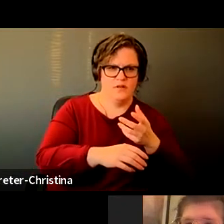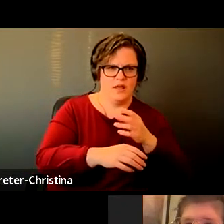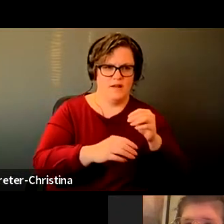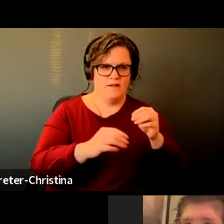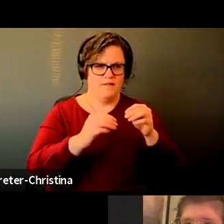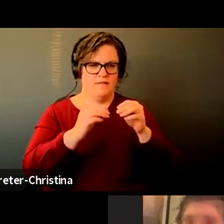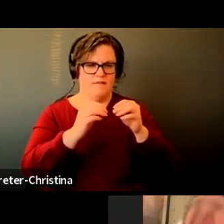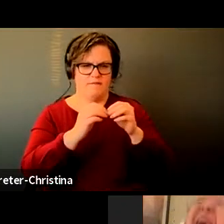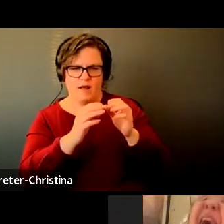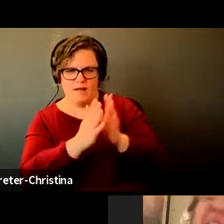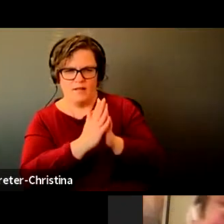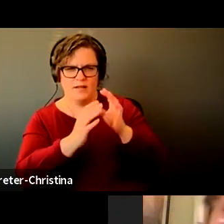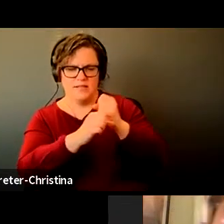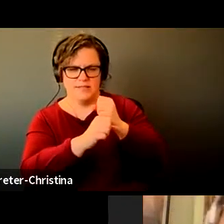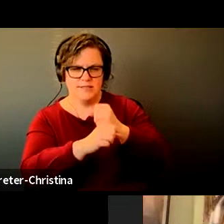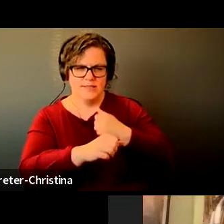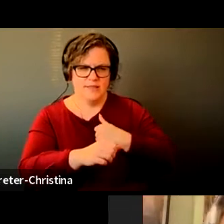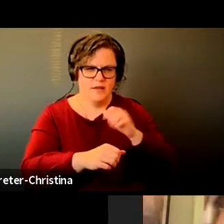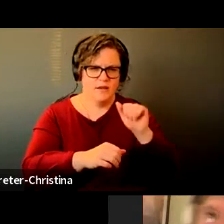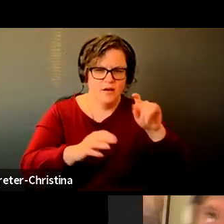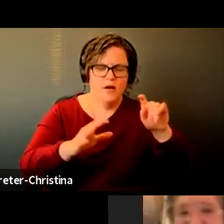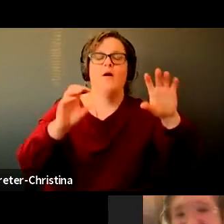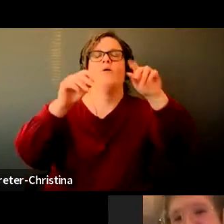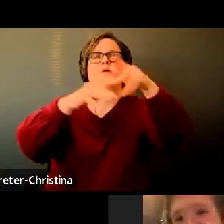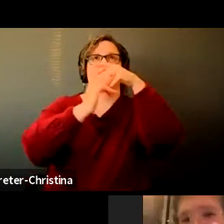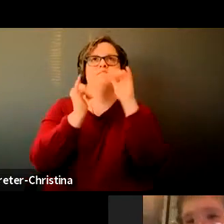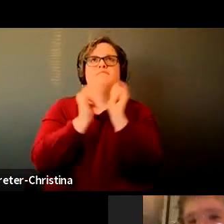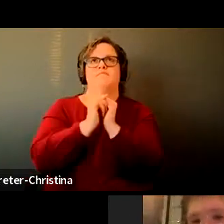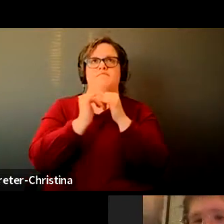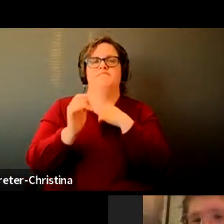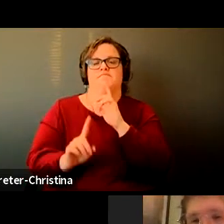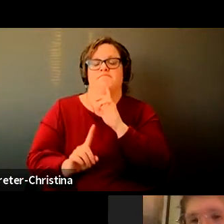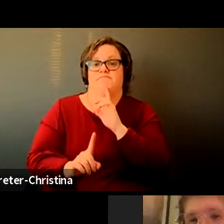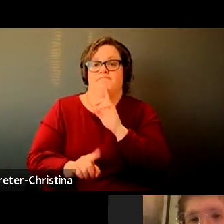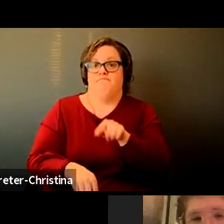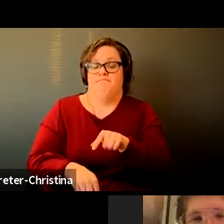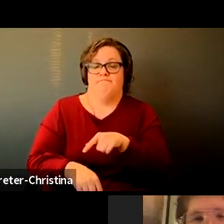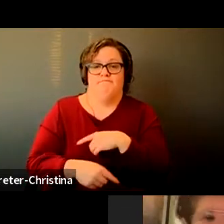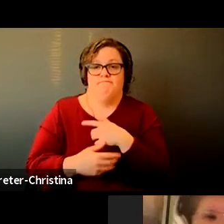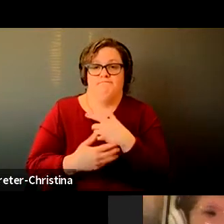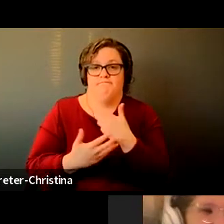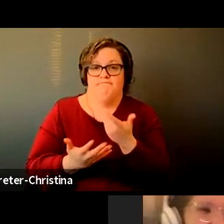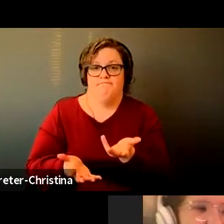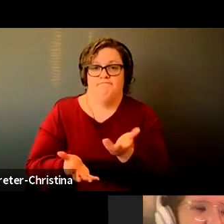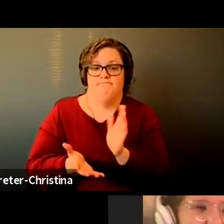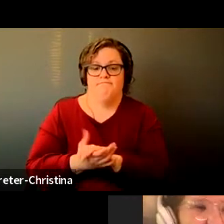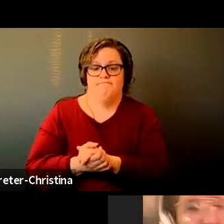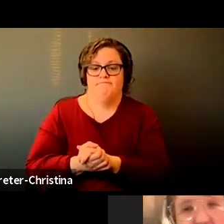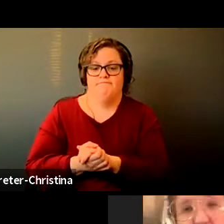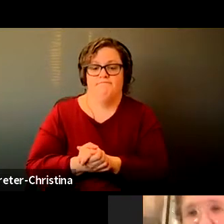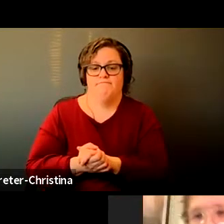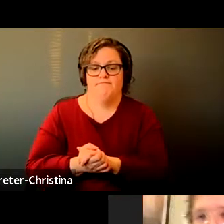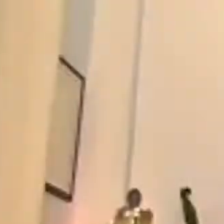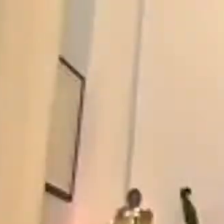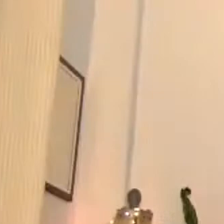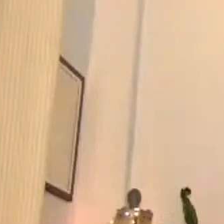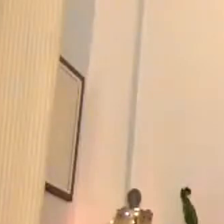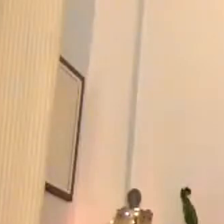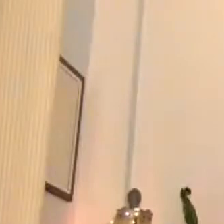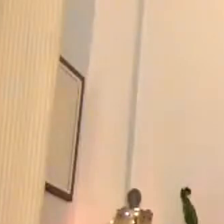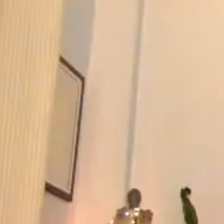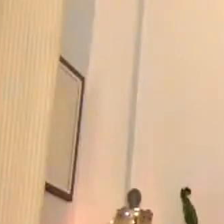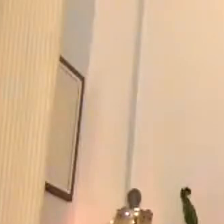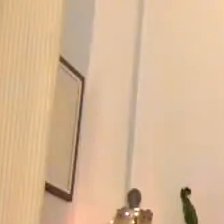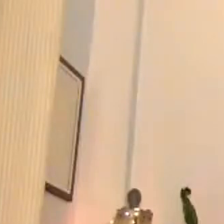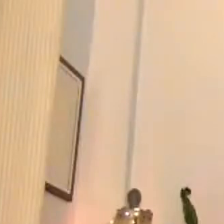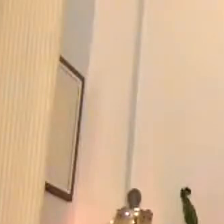Where do I even go? I mean, I think in terms of, you know, I've been thinking a lot. I don't know, like, I